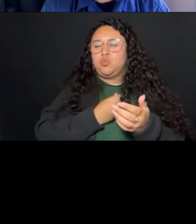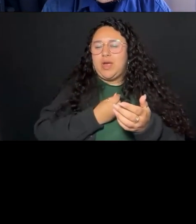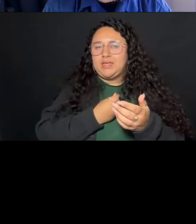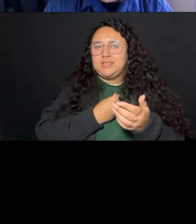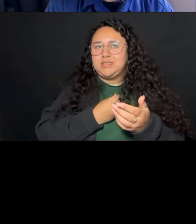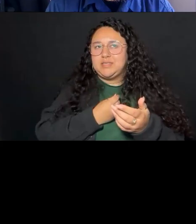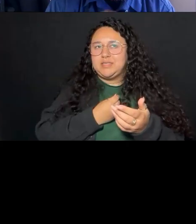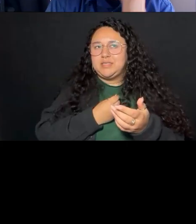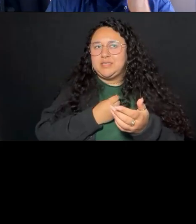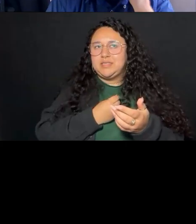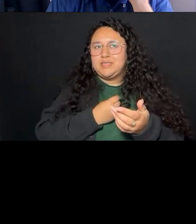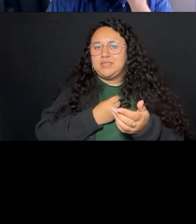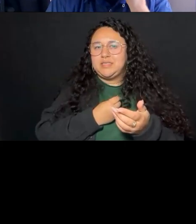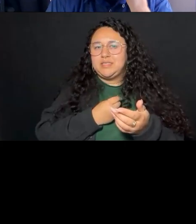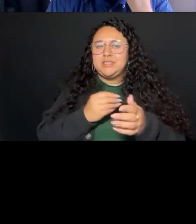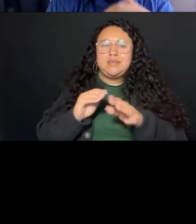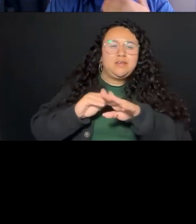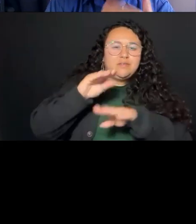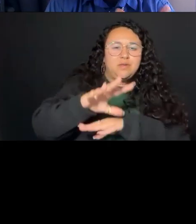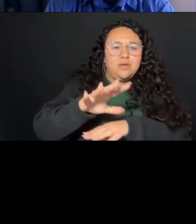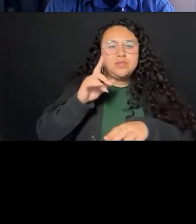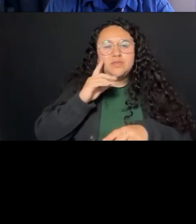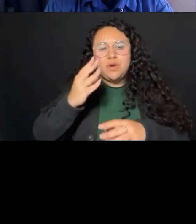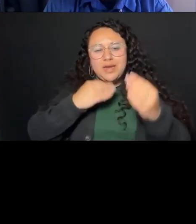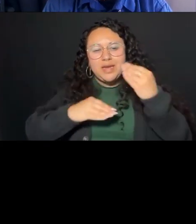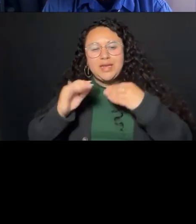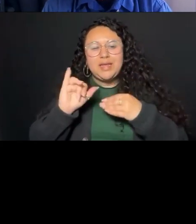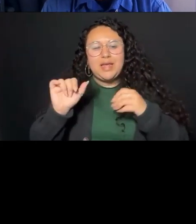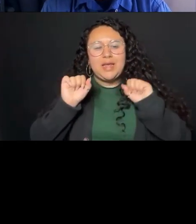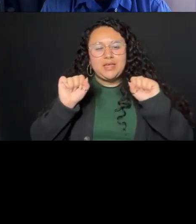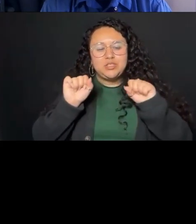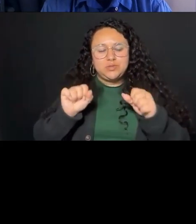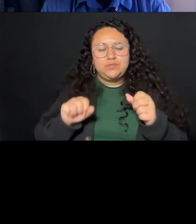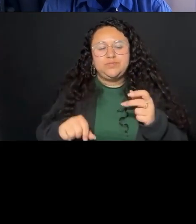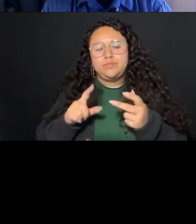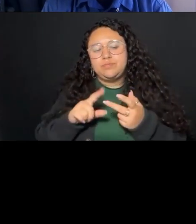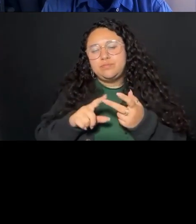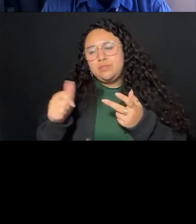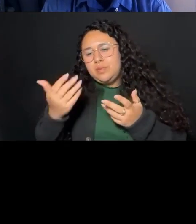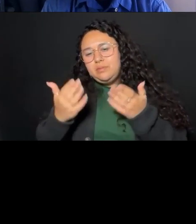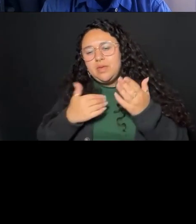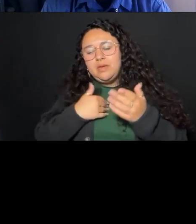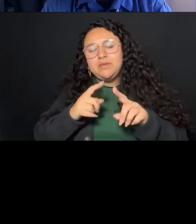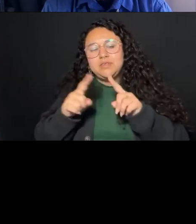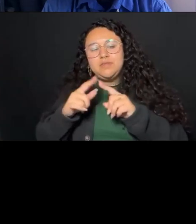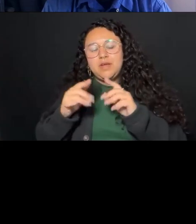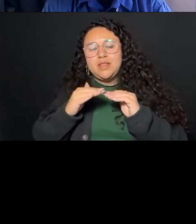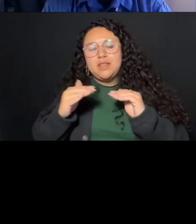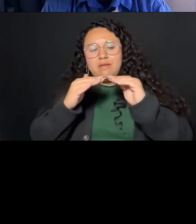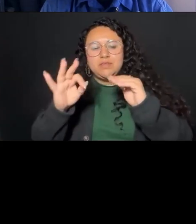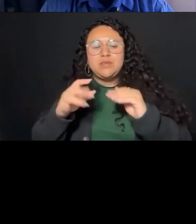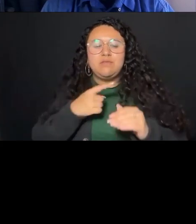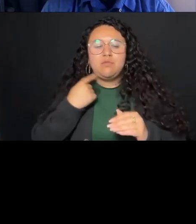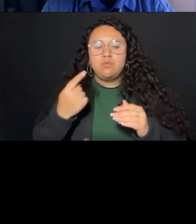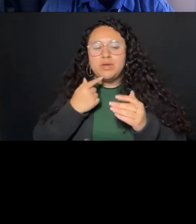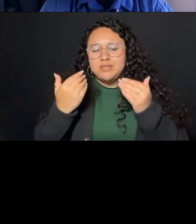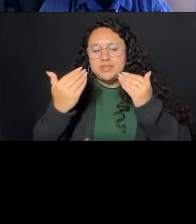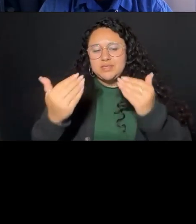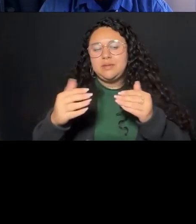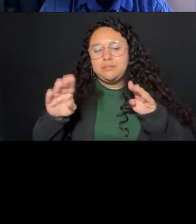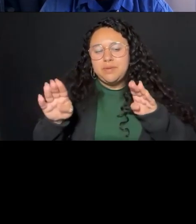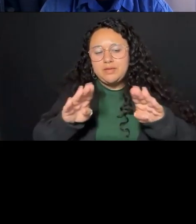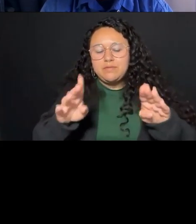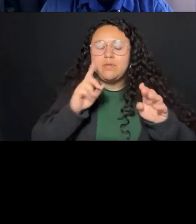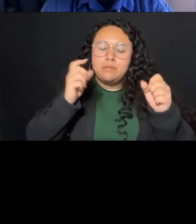eating and exercising. And there might be different levels of risk-taking behaviors. for lots of different reasons. So that could be,